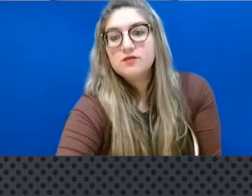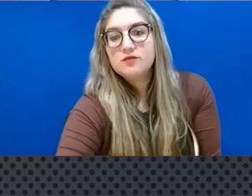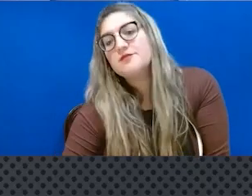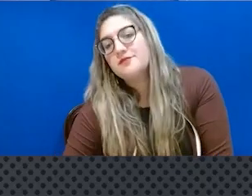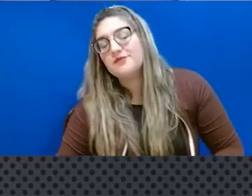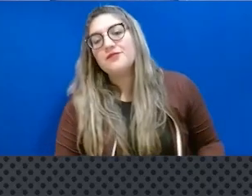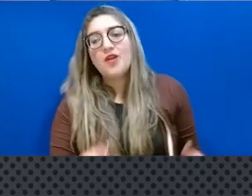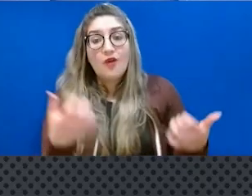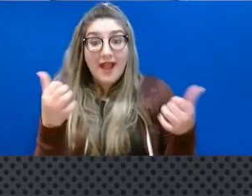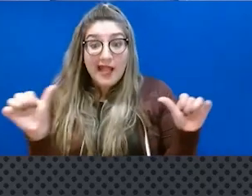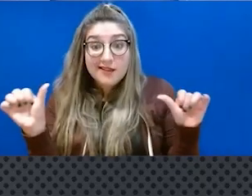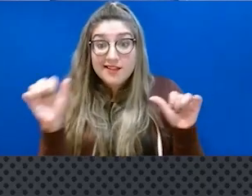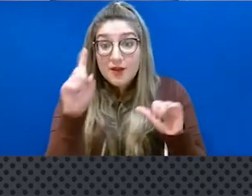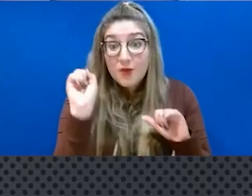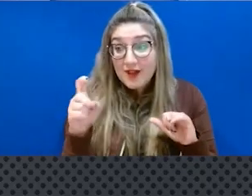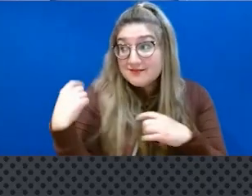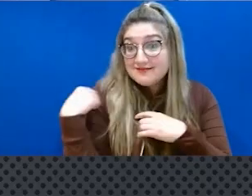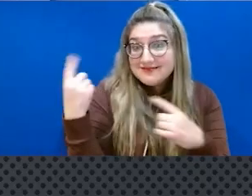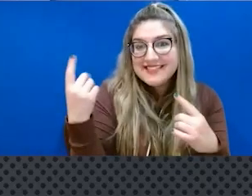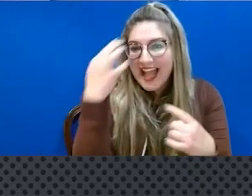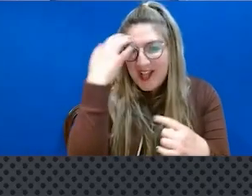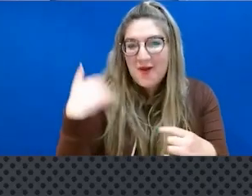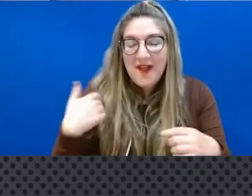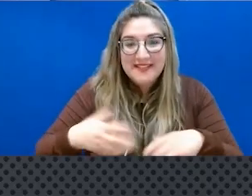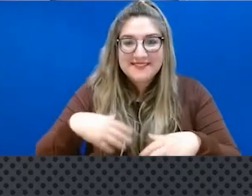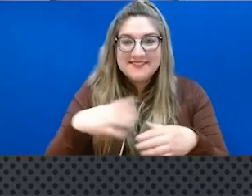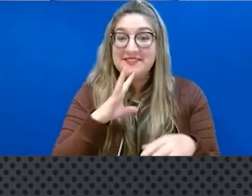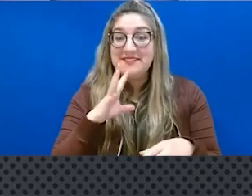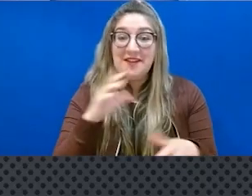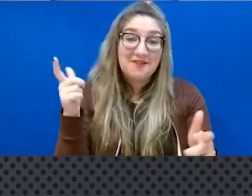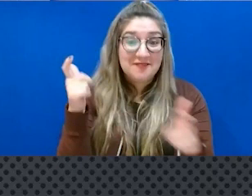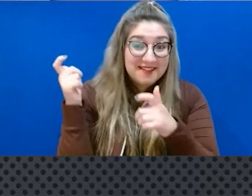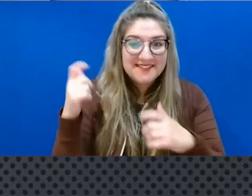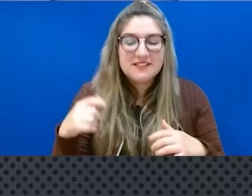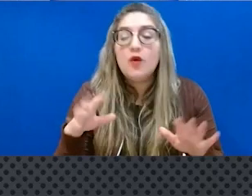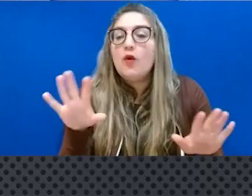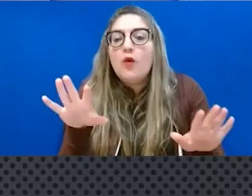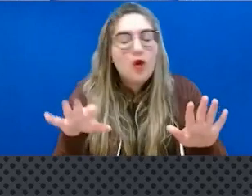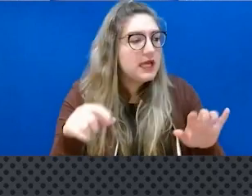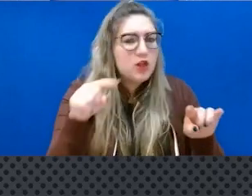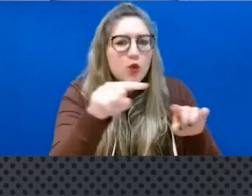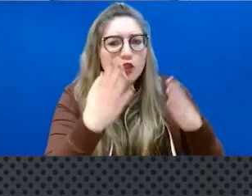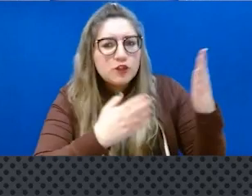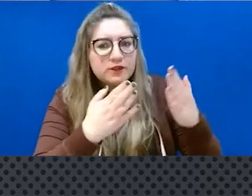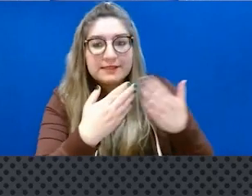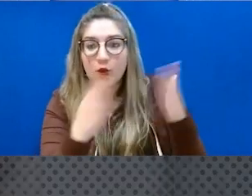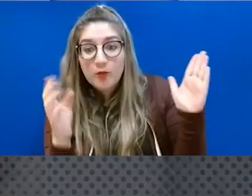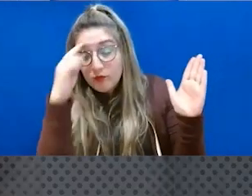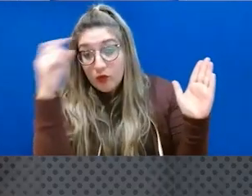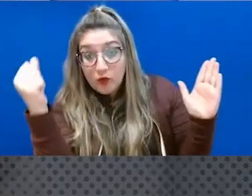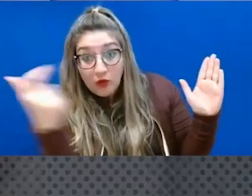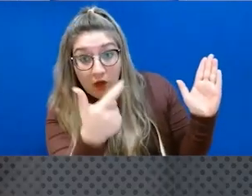I talk really fast. Are these services open to all students? I'm going to get to eligibility and requirements. Go